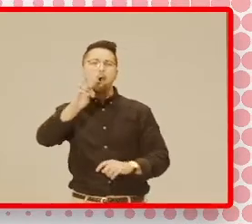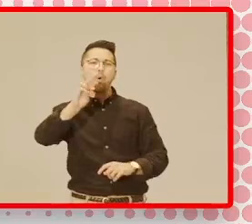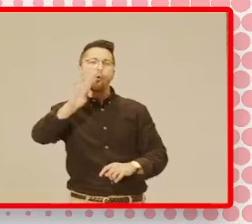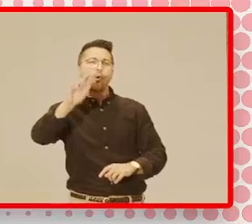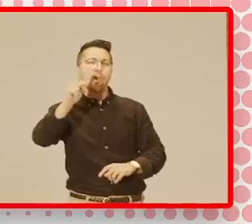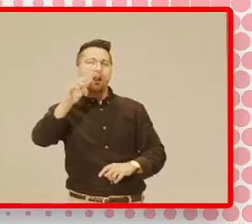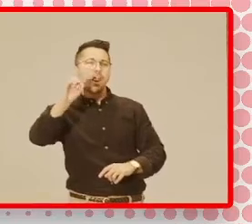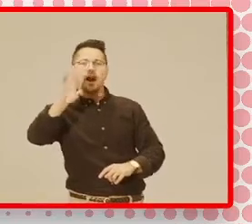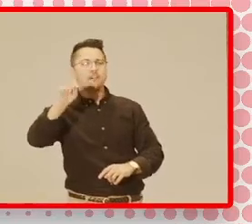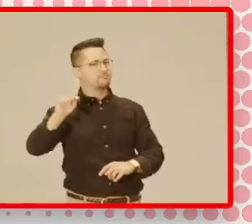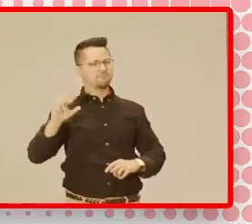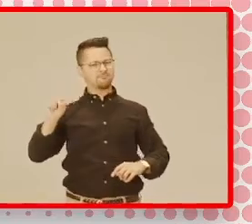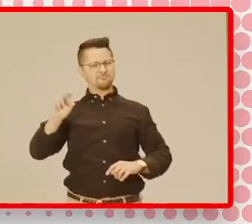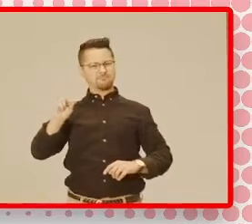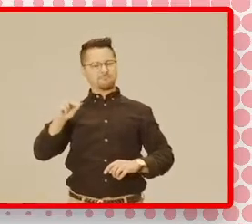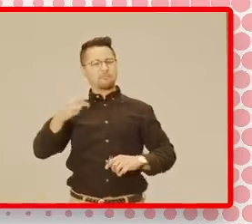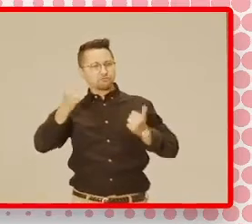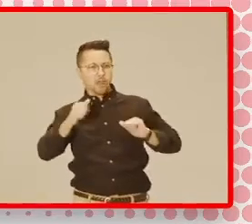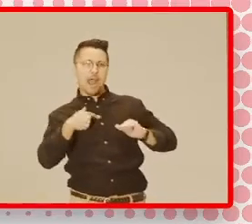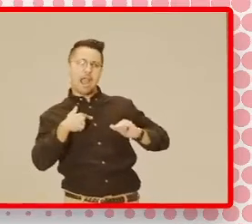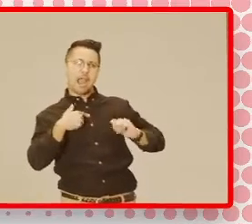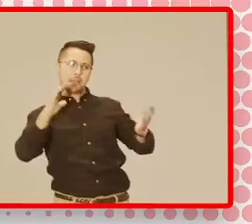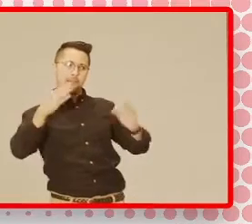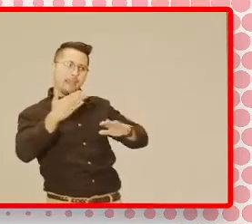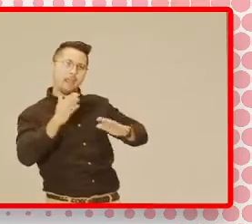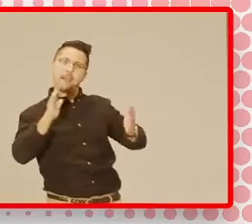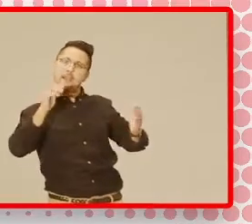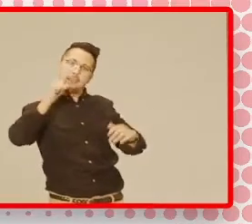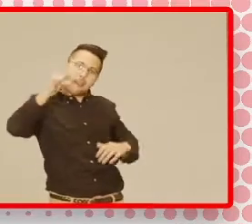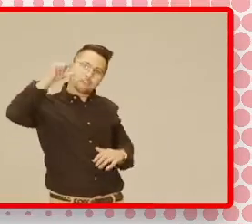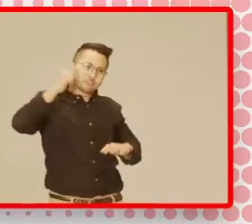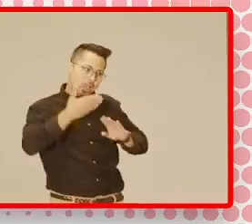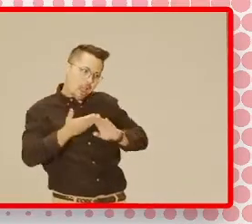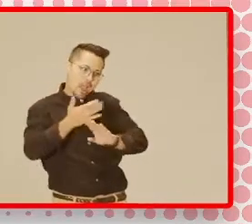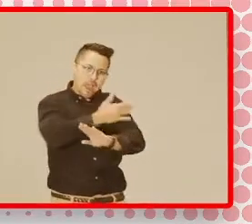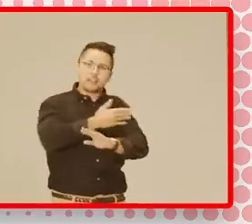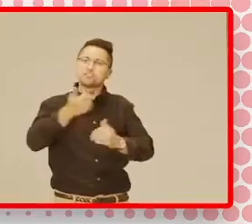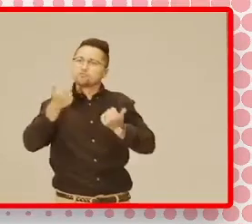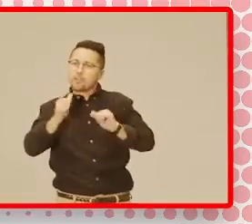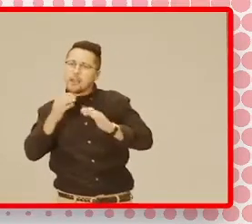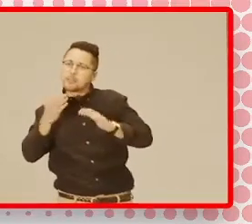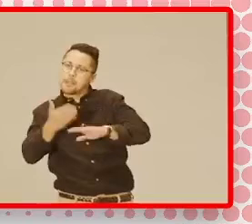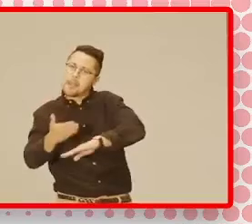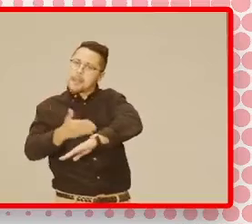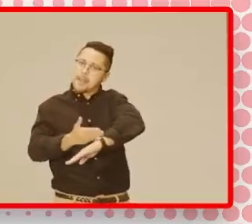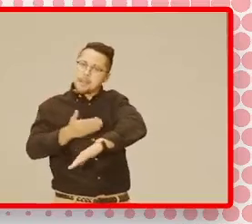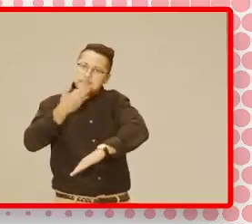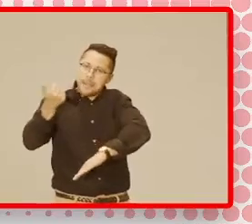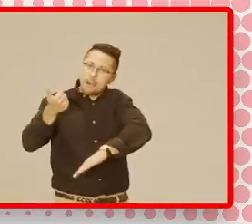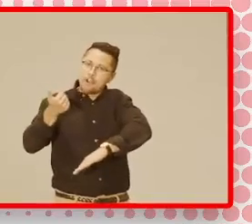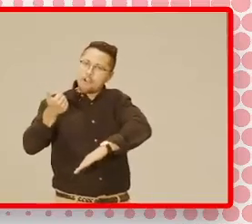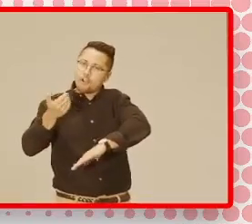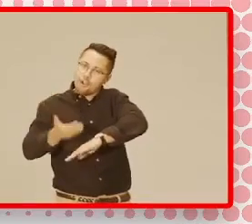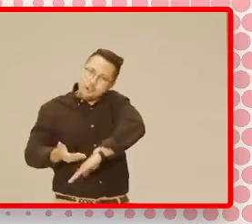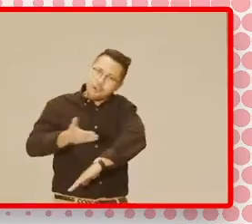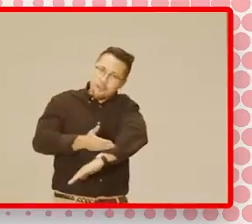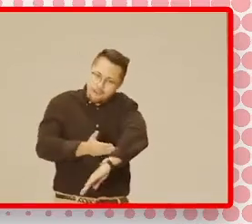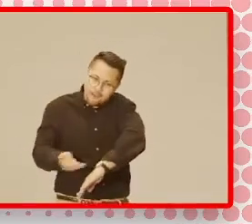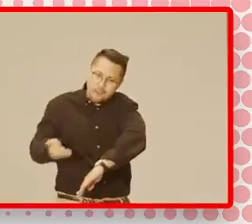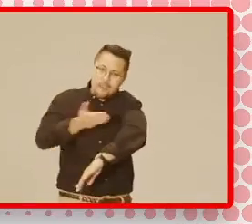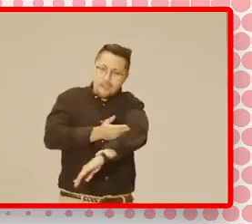can be 1% better today than he was yesterday. And so what happens is every